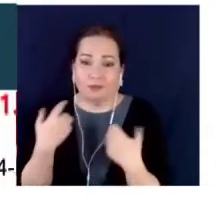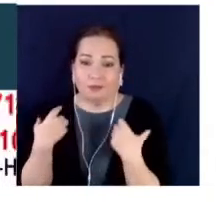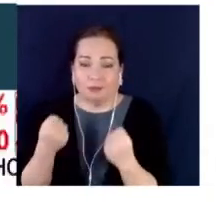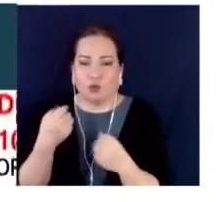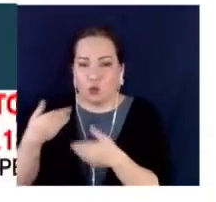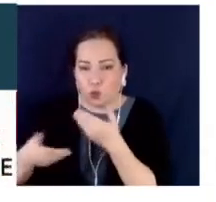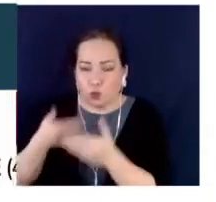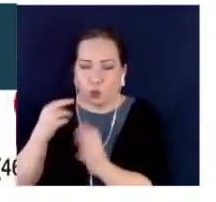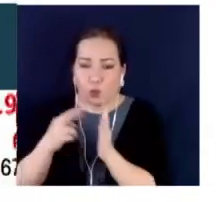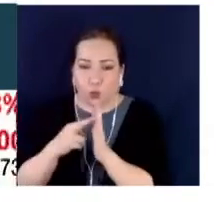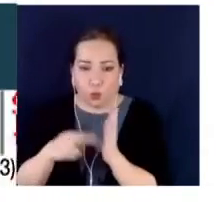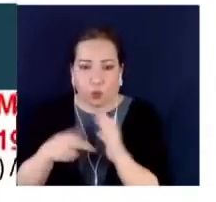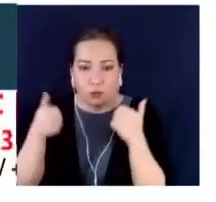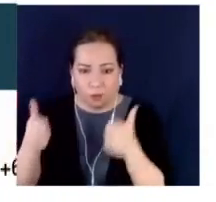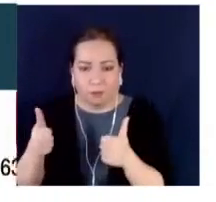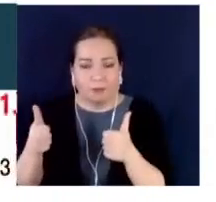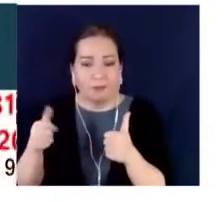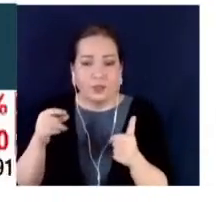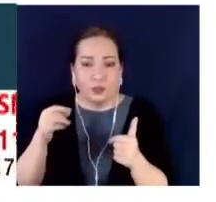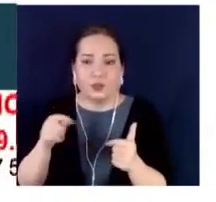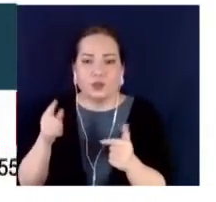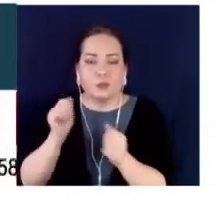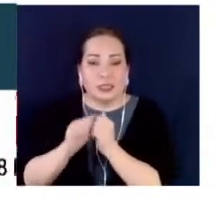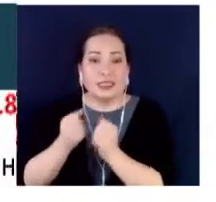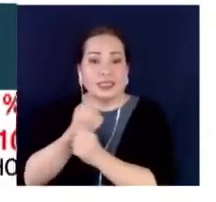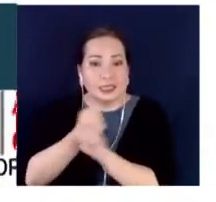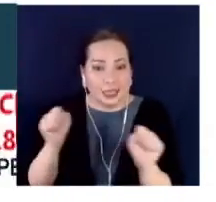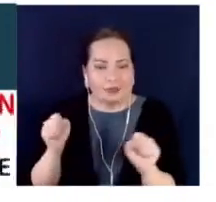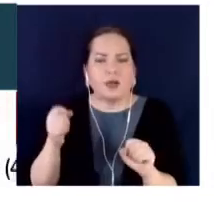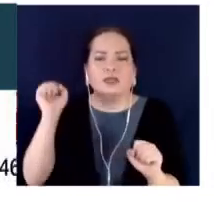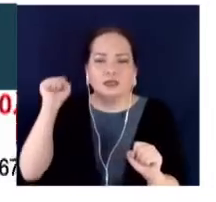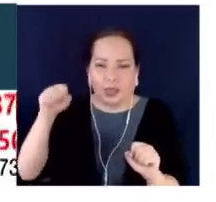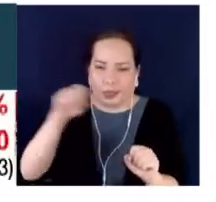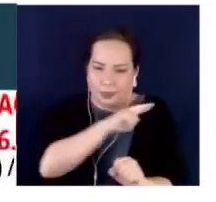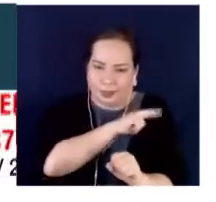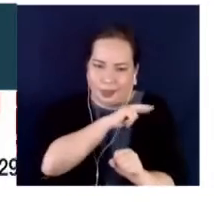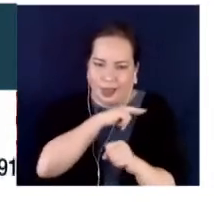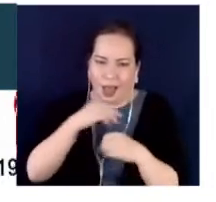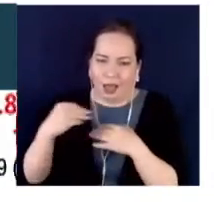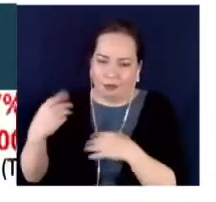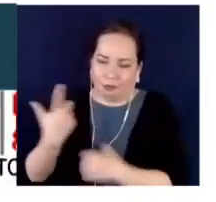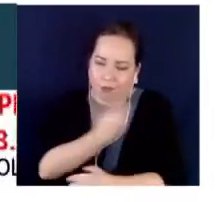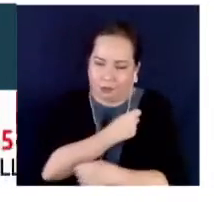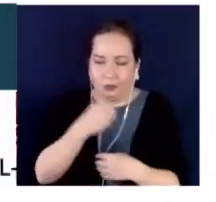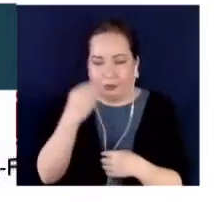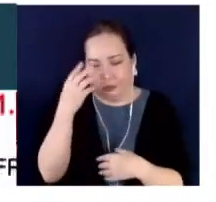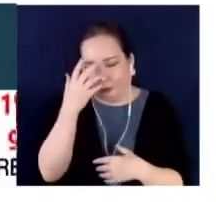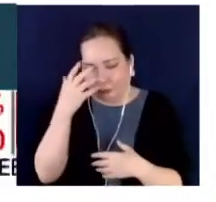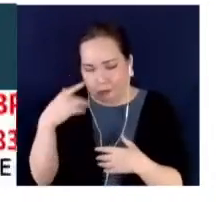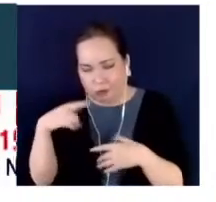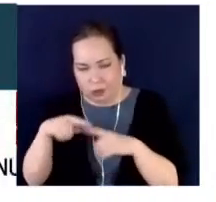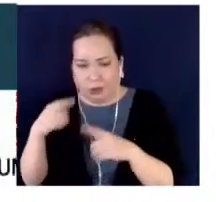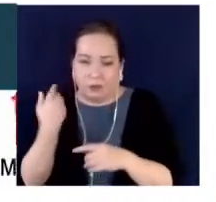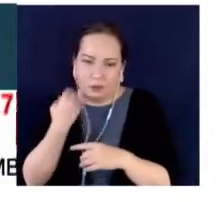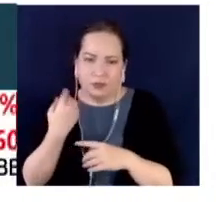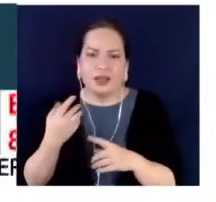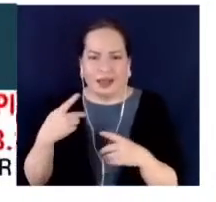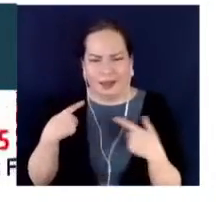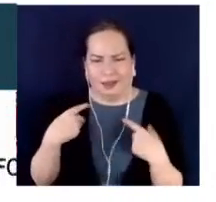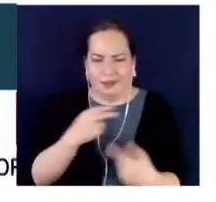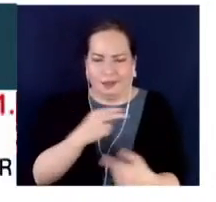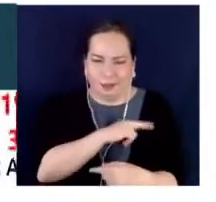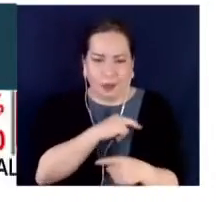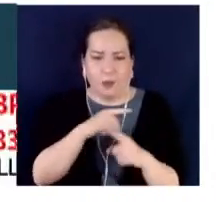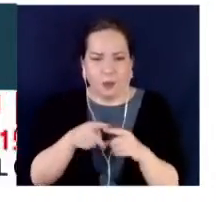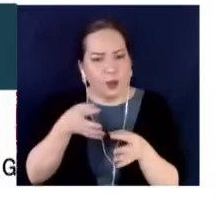protocols. In other words, they're safe vaccines. Of course, there are side effects, and that's why DOH has implemented certain rules on when you